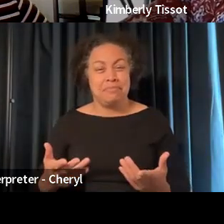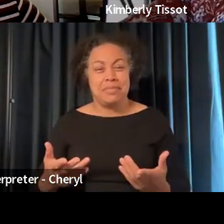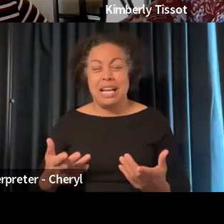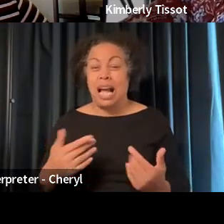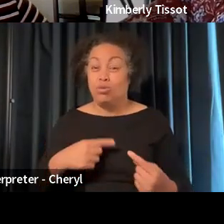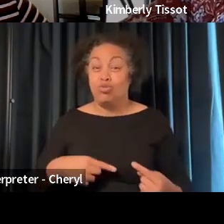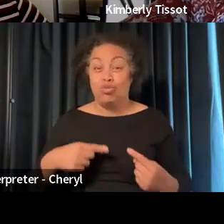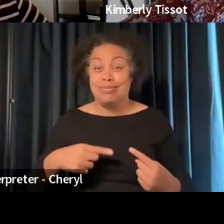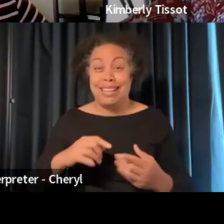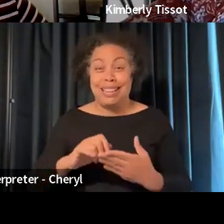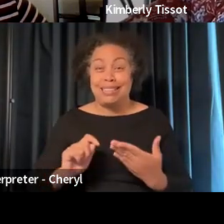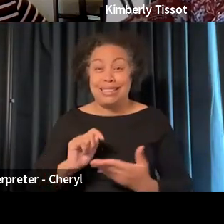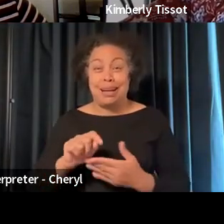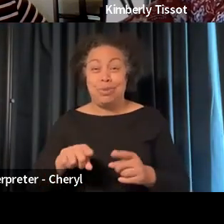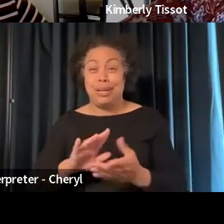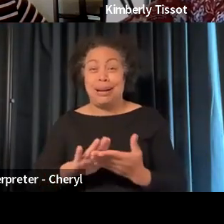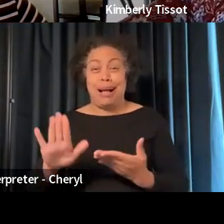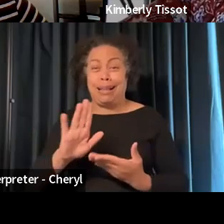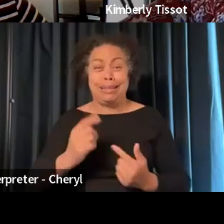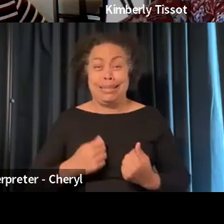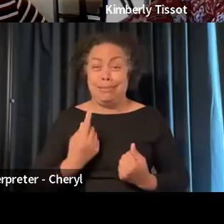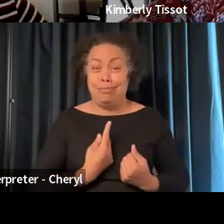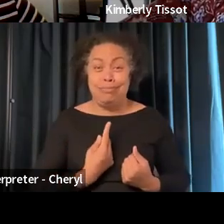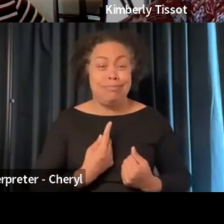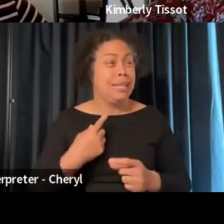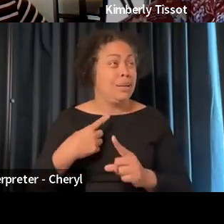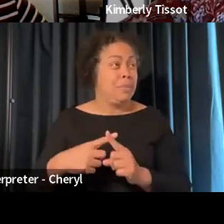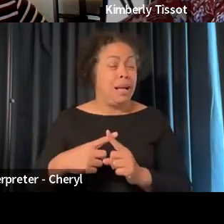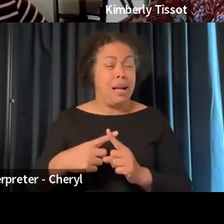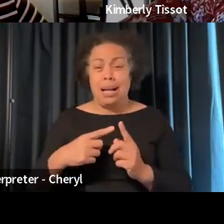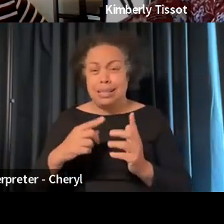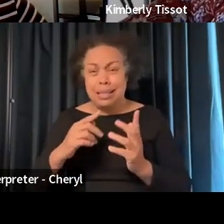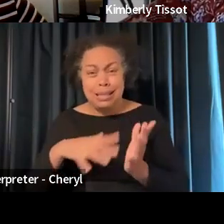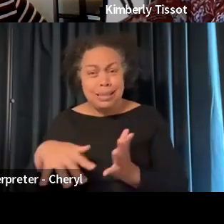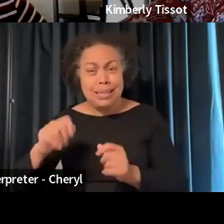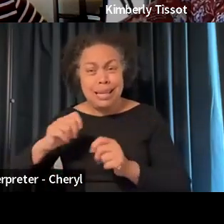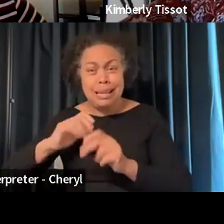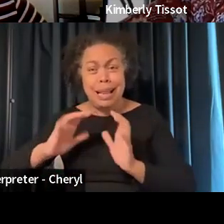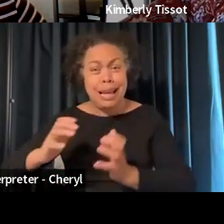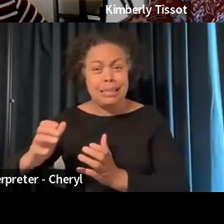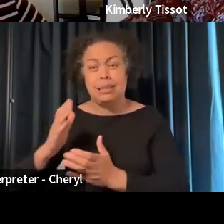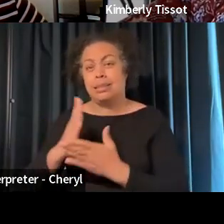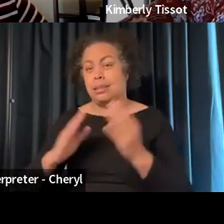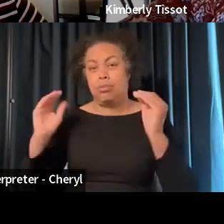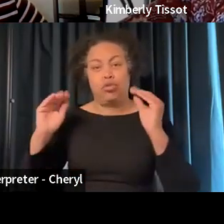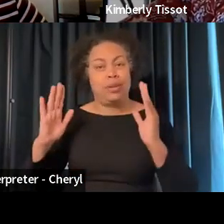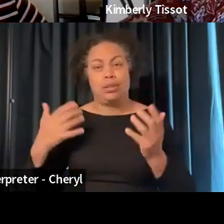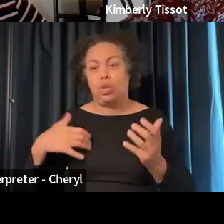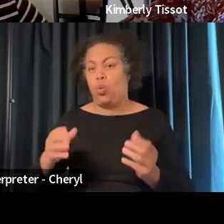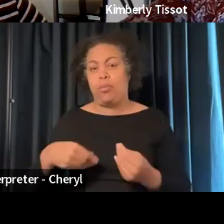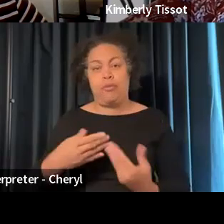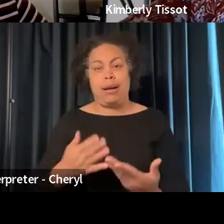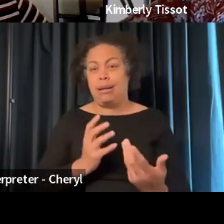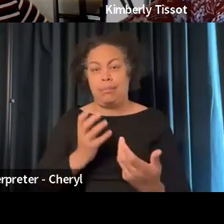having a hard time in college, living on my own, and also keeping up with classes. I had professors who did not want to give me